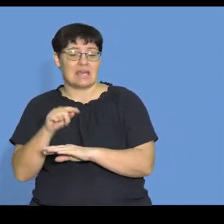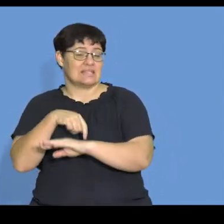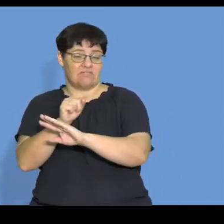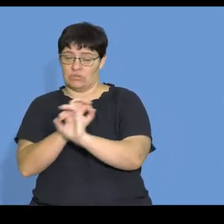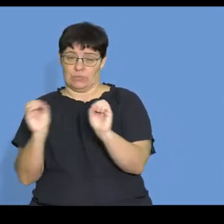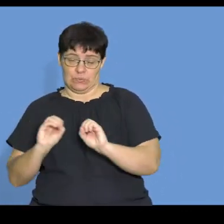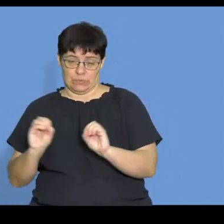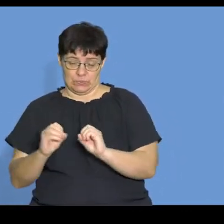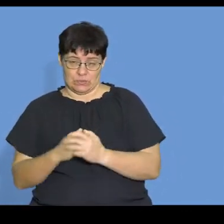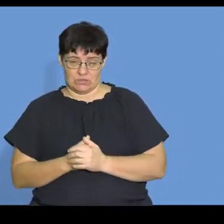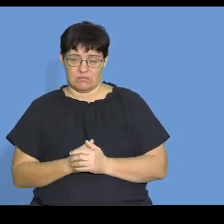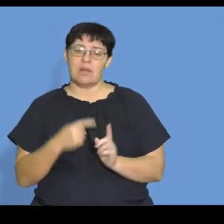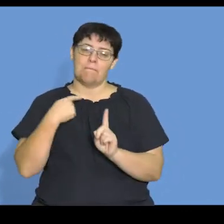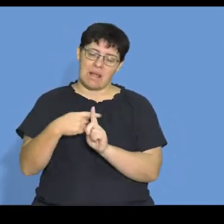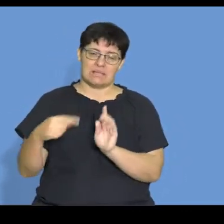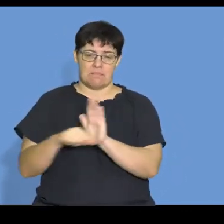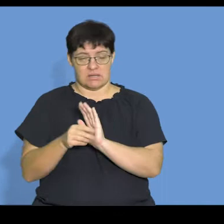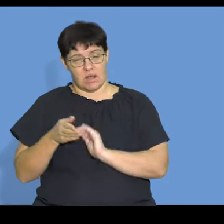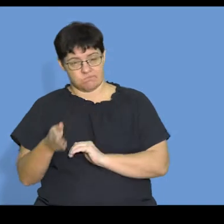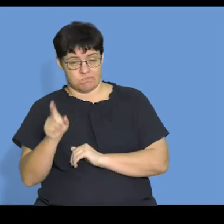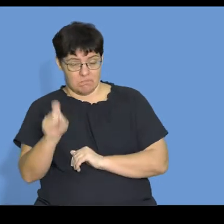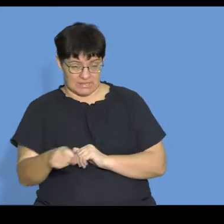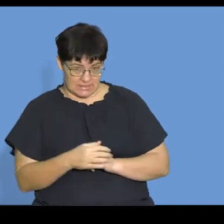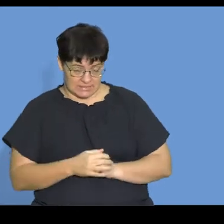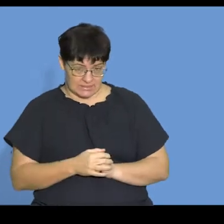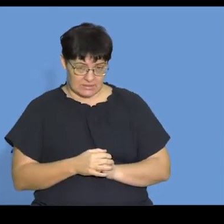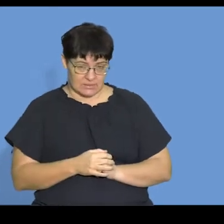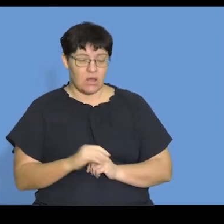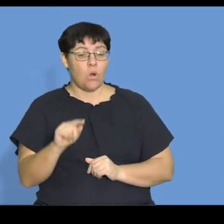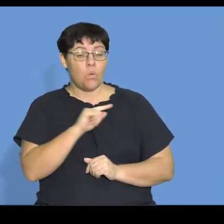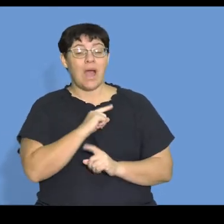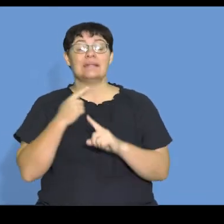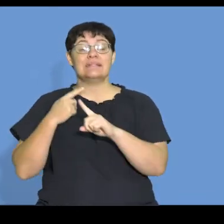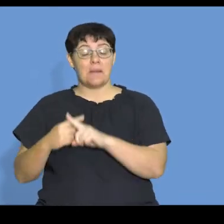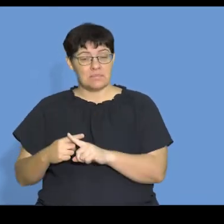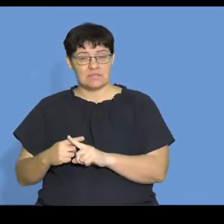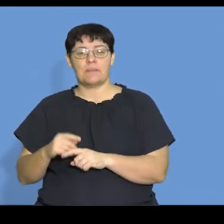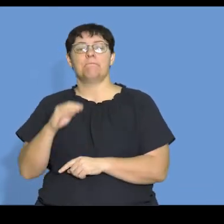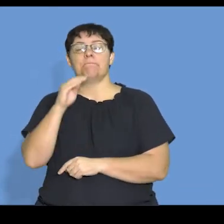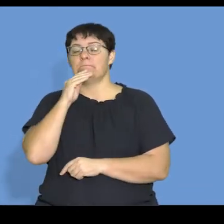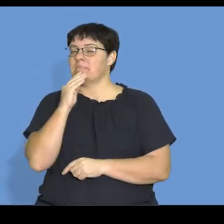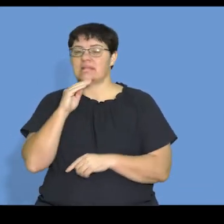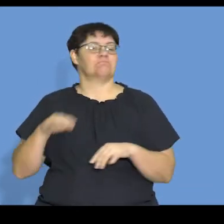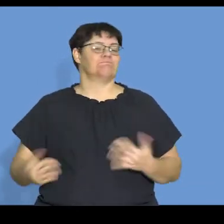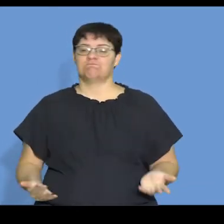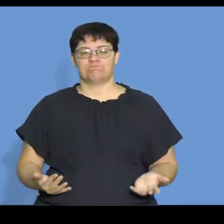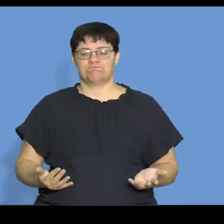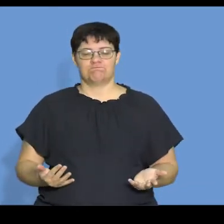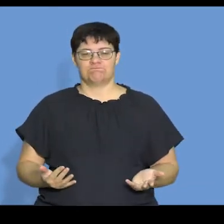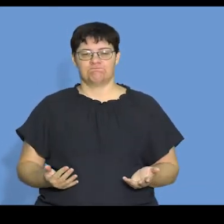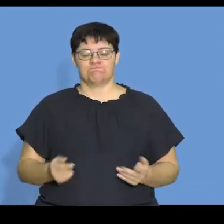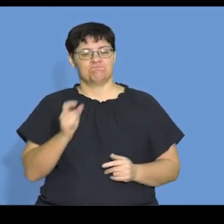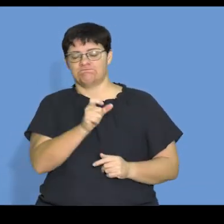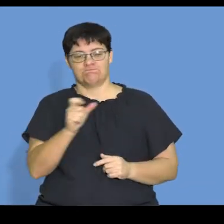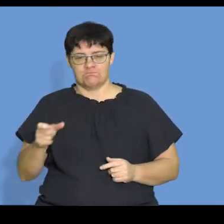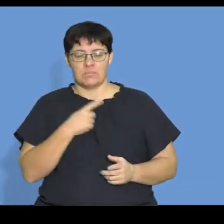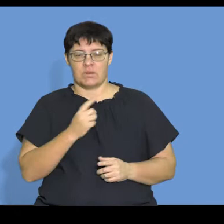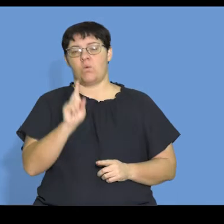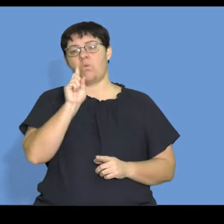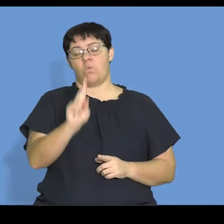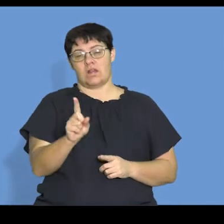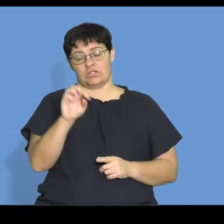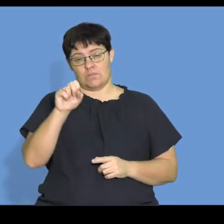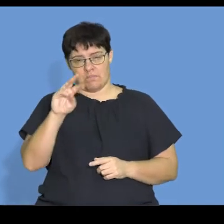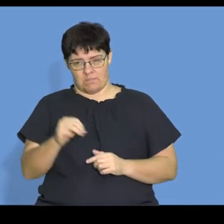definitely. So either plus or minus, because as soon as it becomes a multiply, it's no longer a lot of terms, it's just one term,